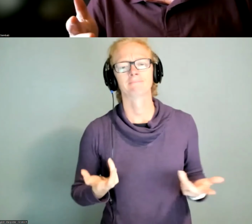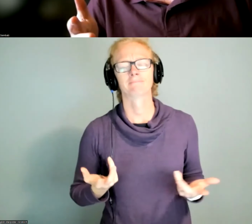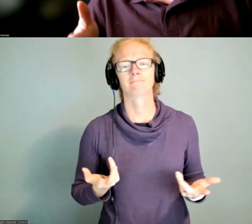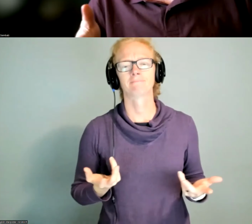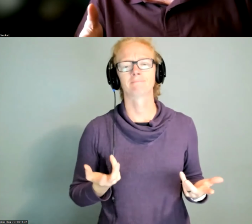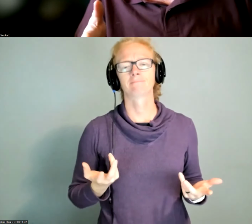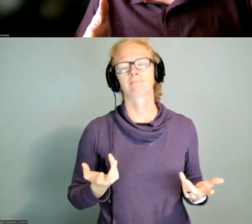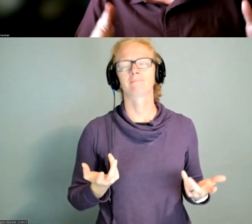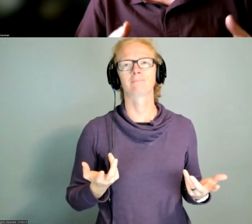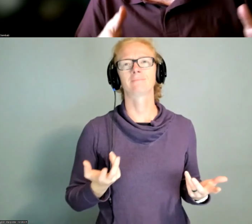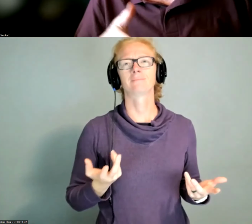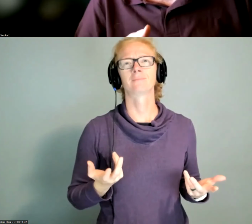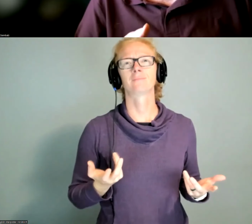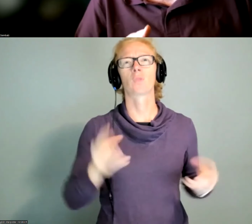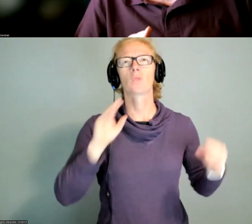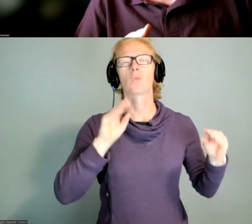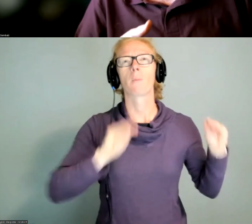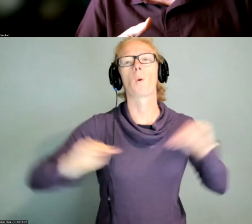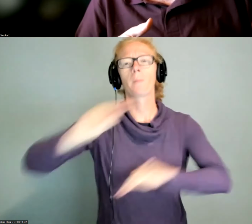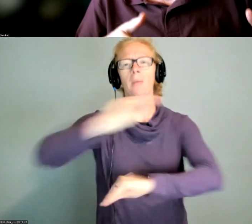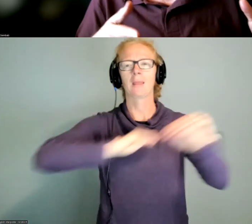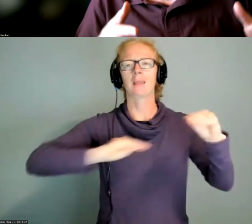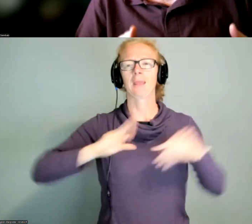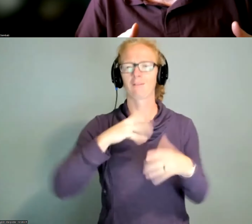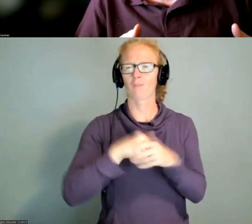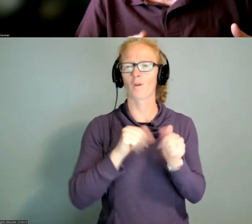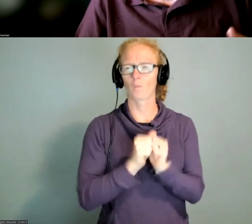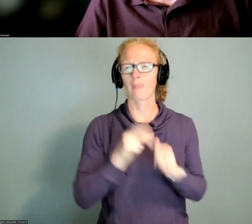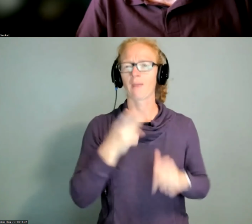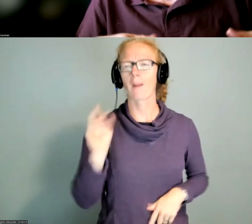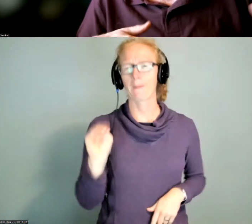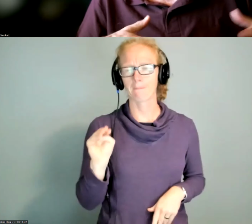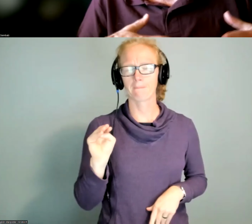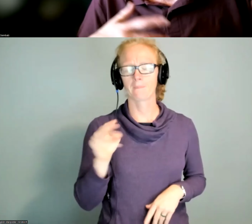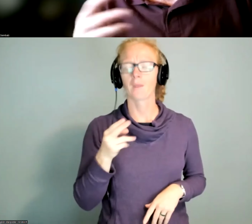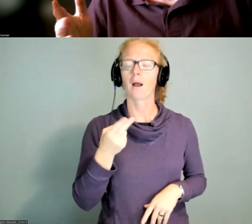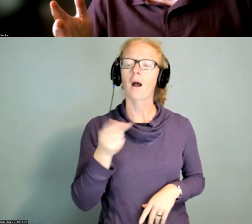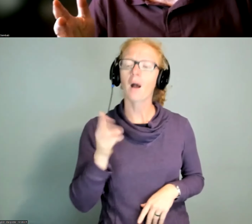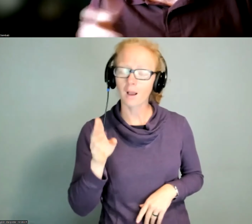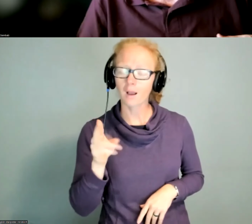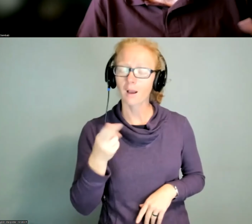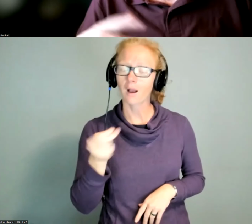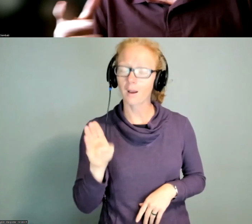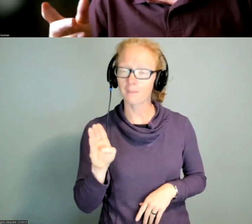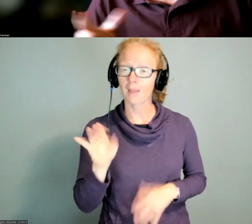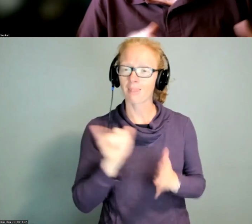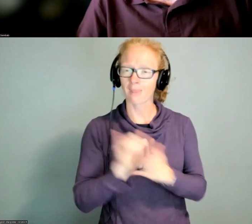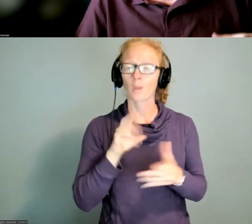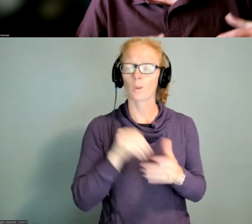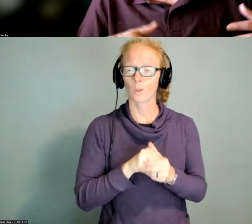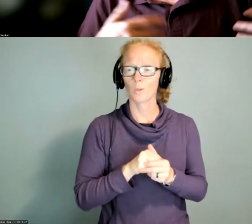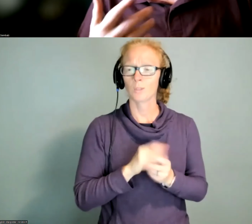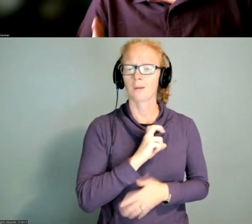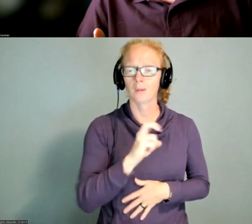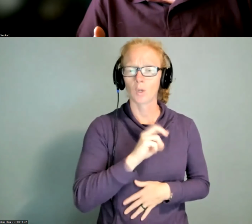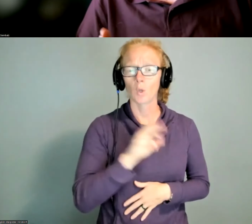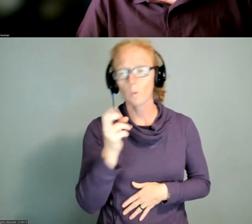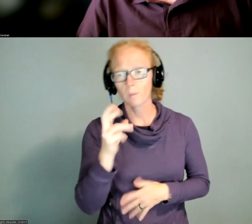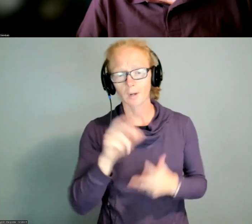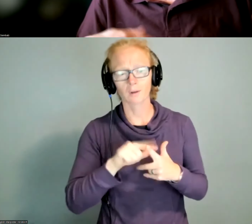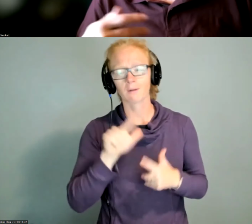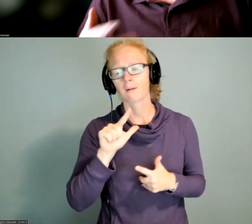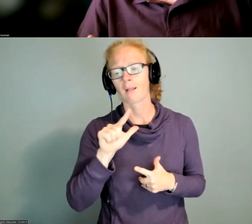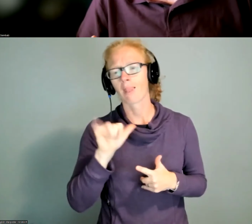mobility as a service would be part of the mobility hub, and that would include public transit, but also this entire new range of Ubers and Lyfts and